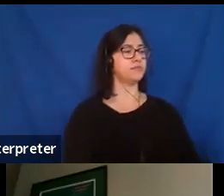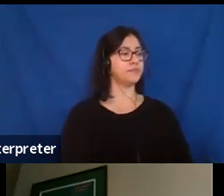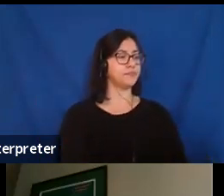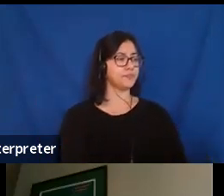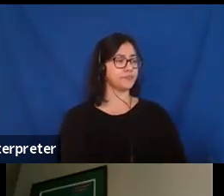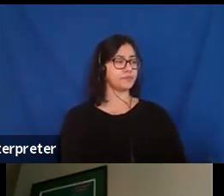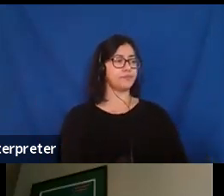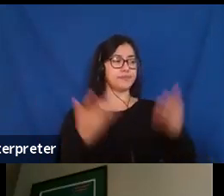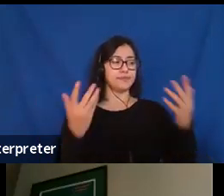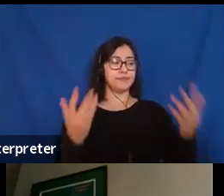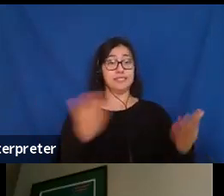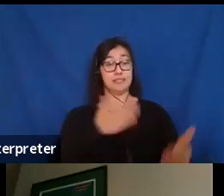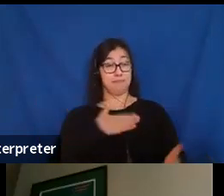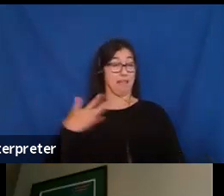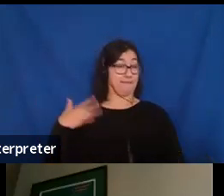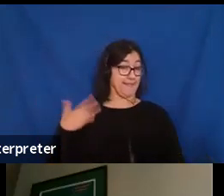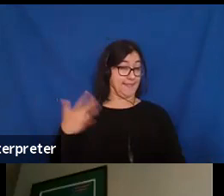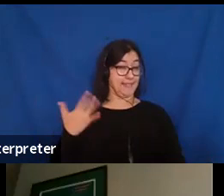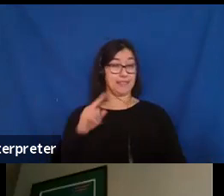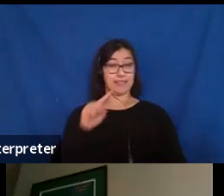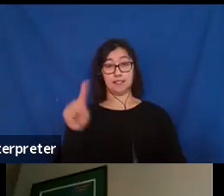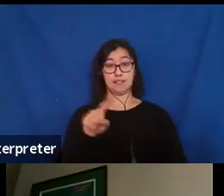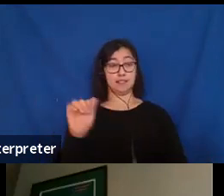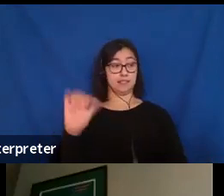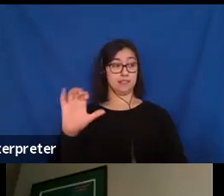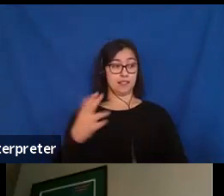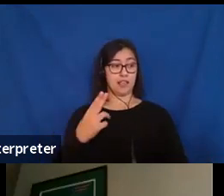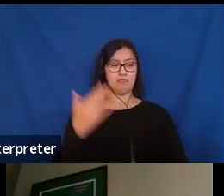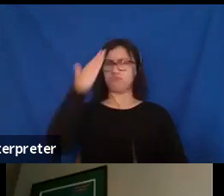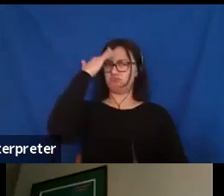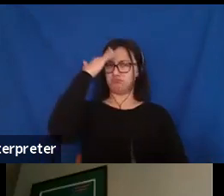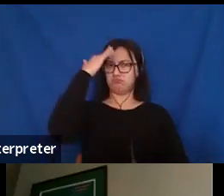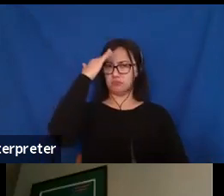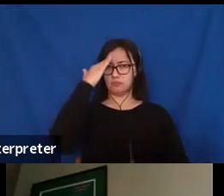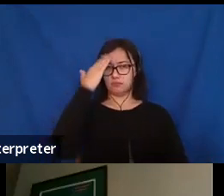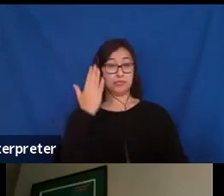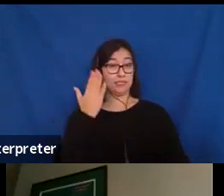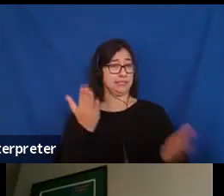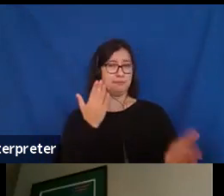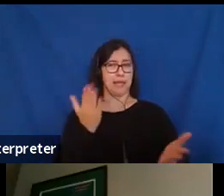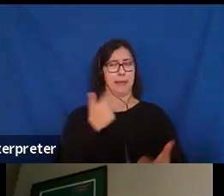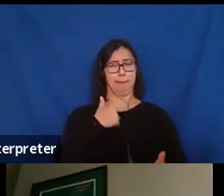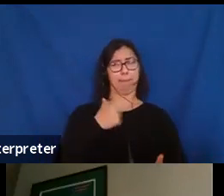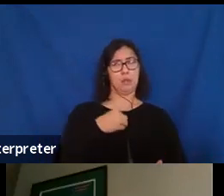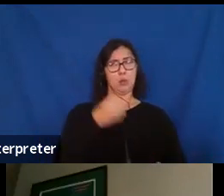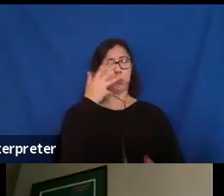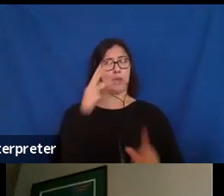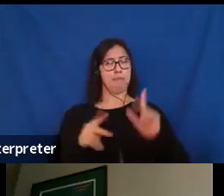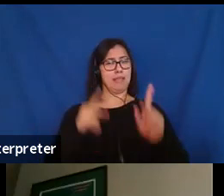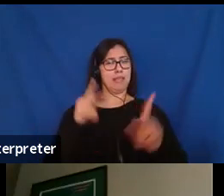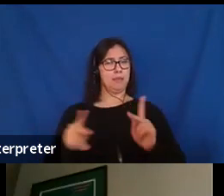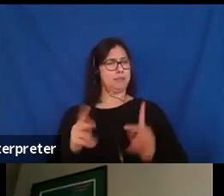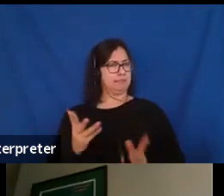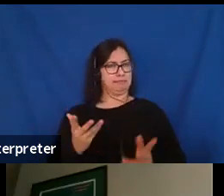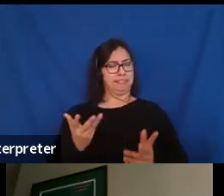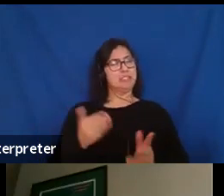All right. Well, my sense is that Zach is sort of having an awareness. Well, maybe that's not our lane here as the white people in the room. Maybe we